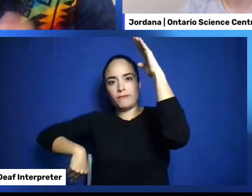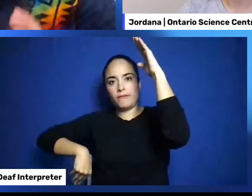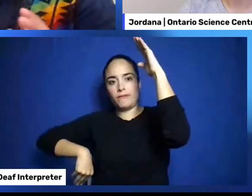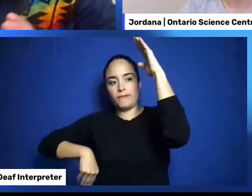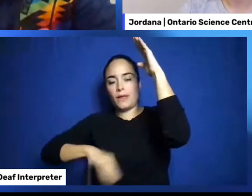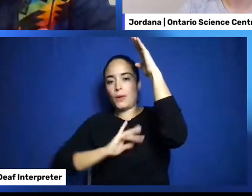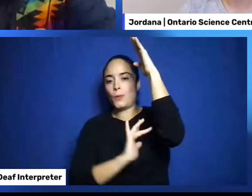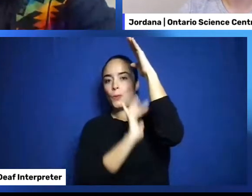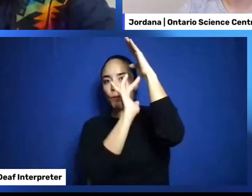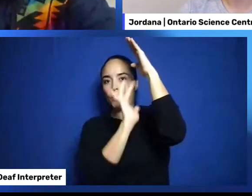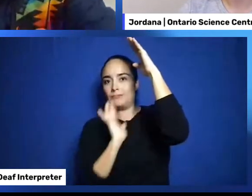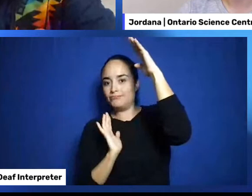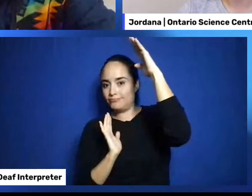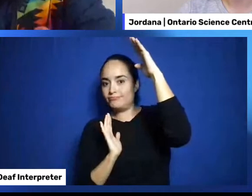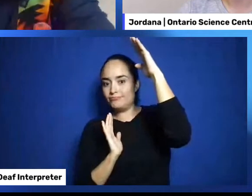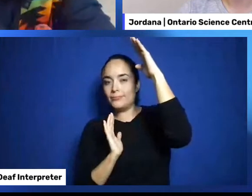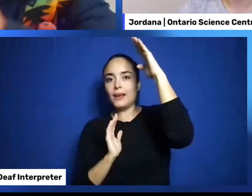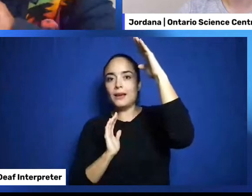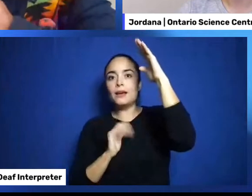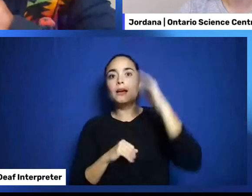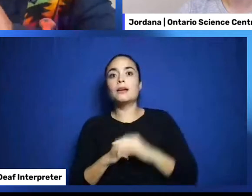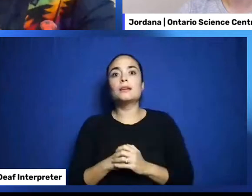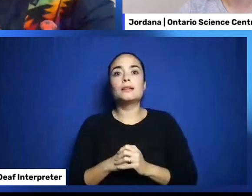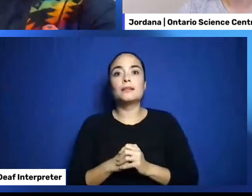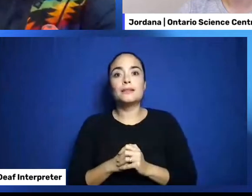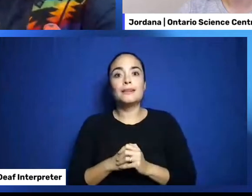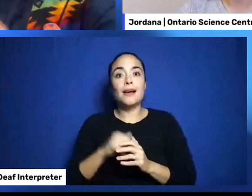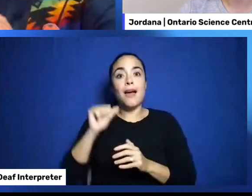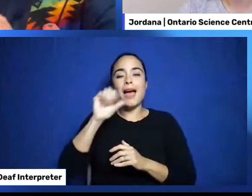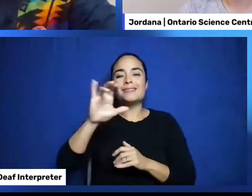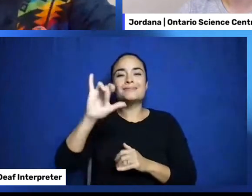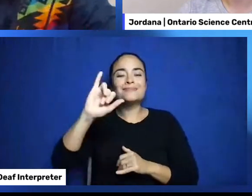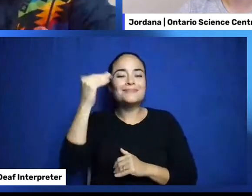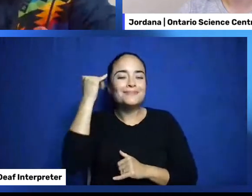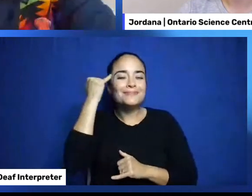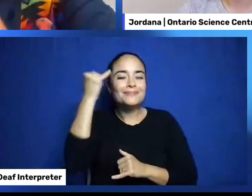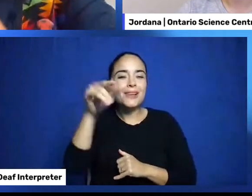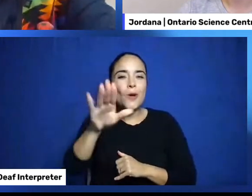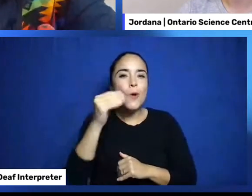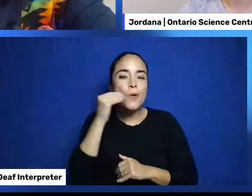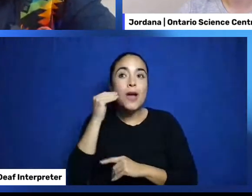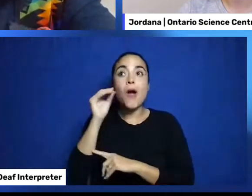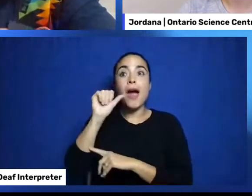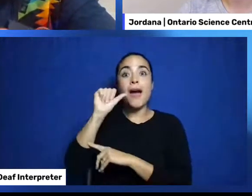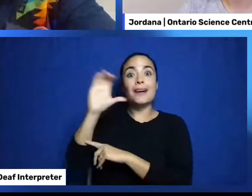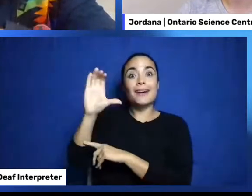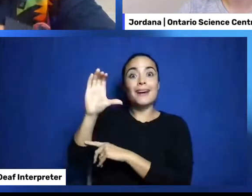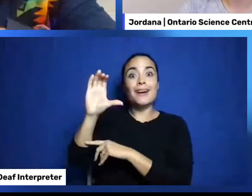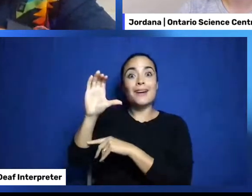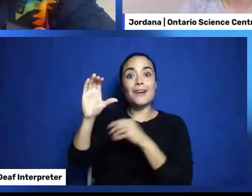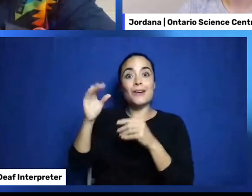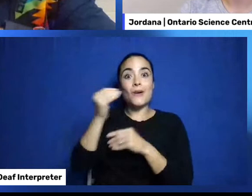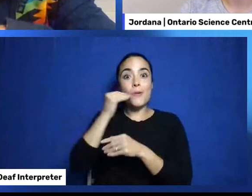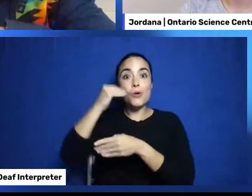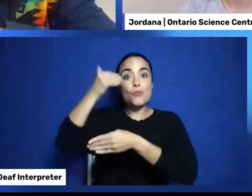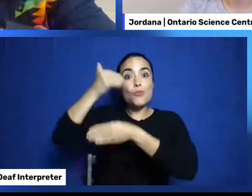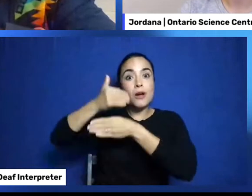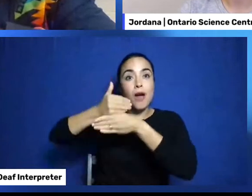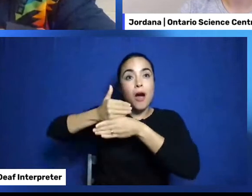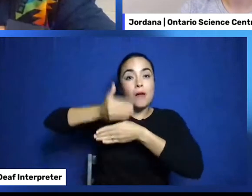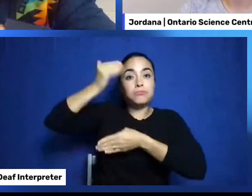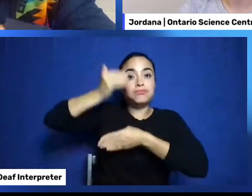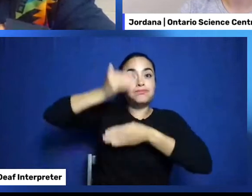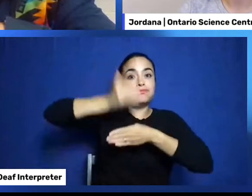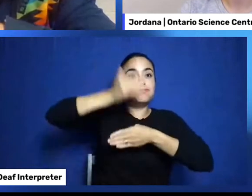forced air conditioning in your own home. In your own home. You can open a window. You can adjust the temperature. Indigenous people